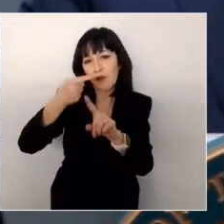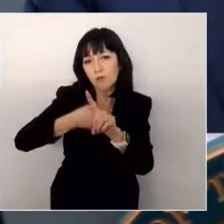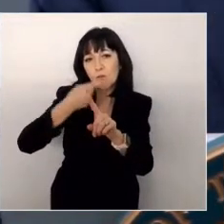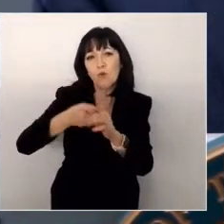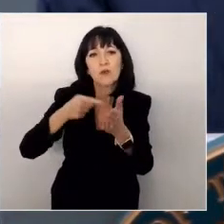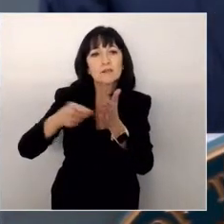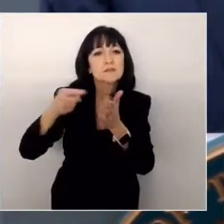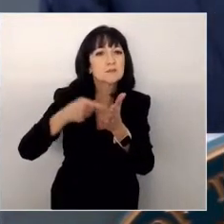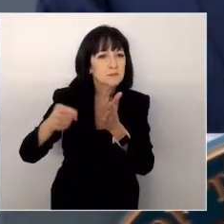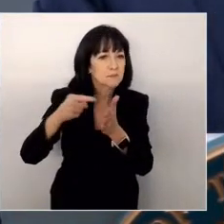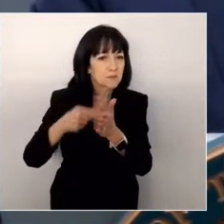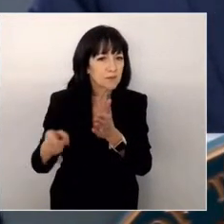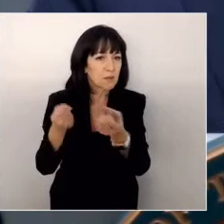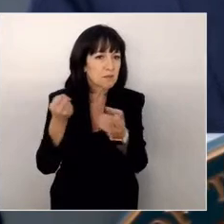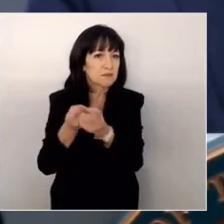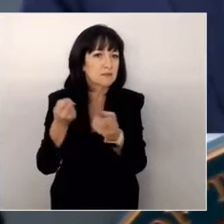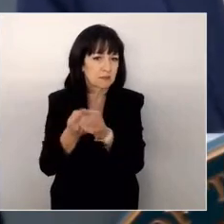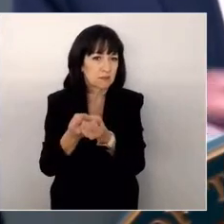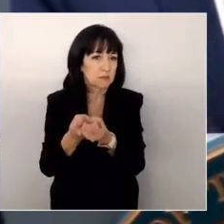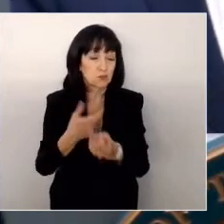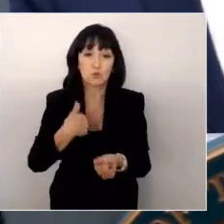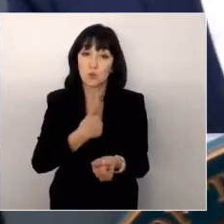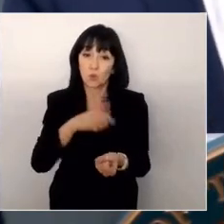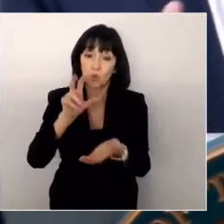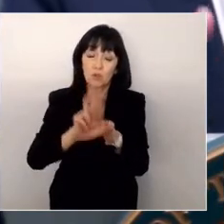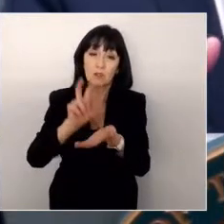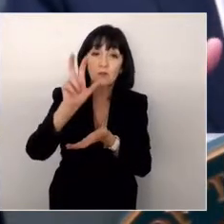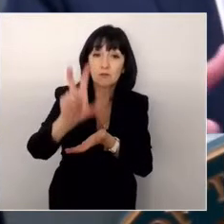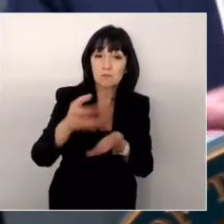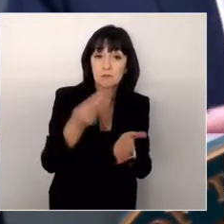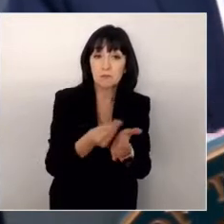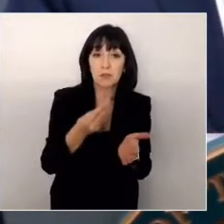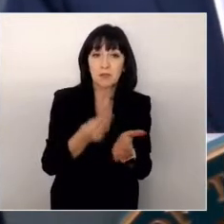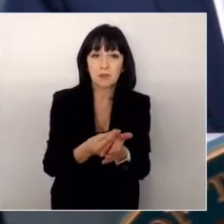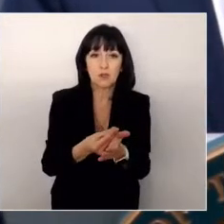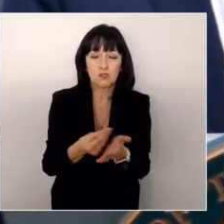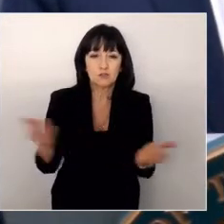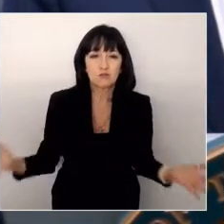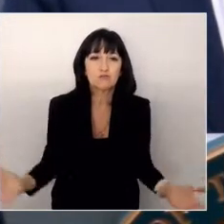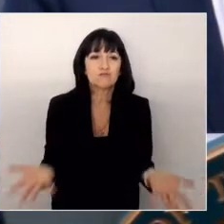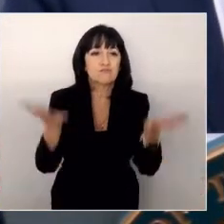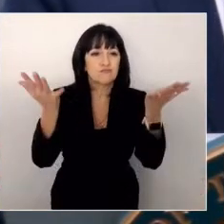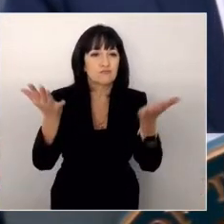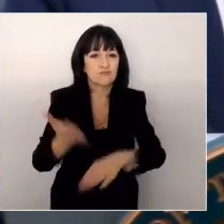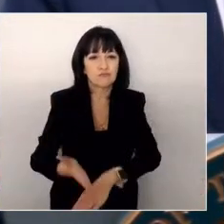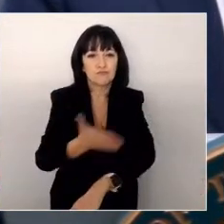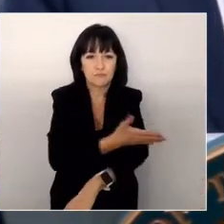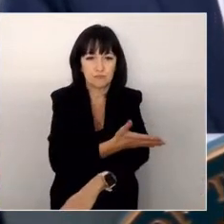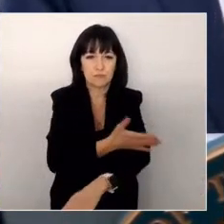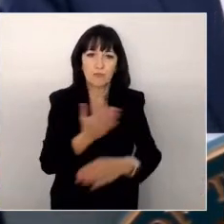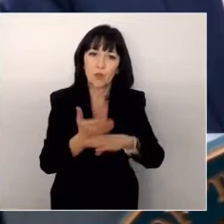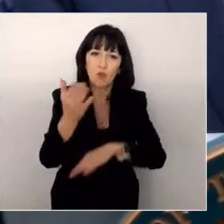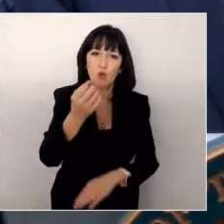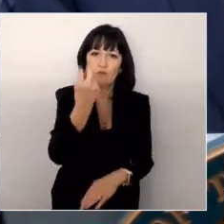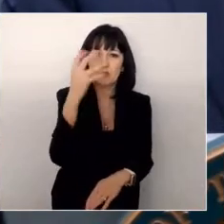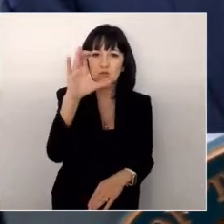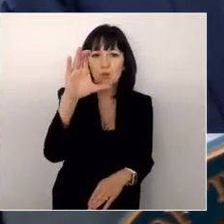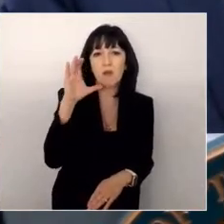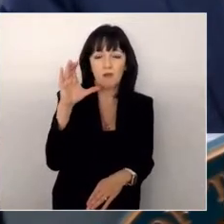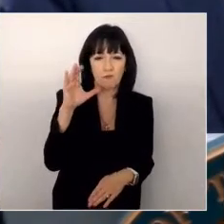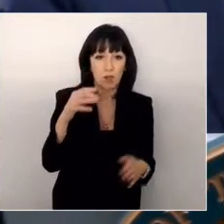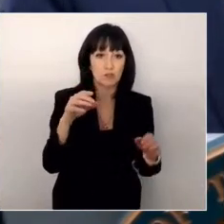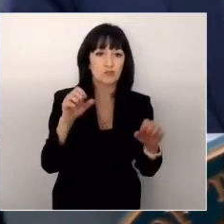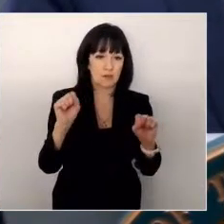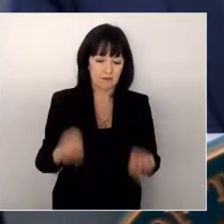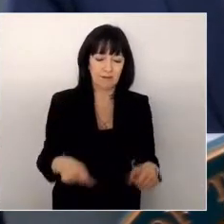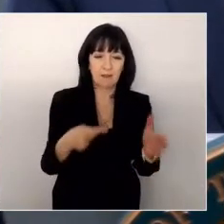3 years, we will invest federal dollars to revitalize and develop more than 1,200 affordable housing units in Kent and